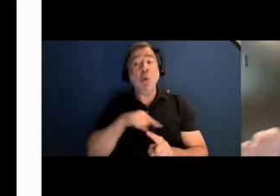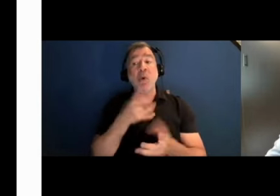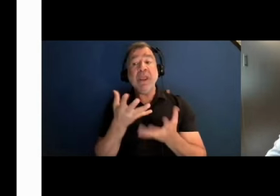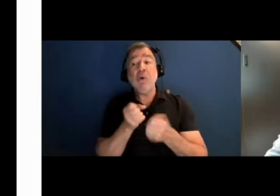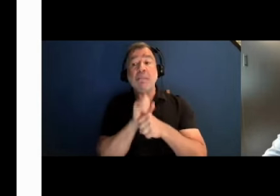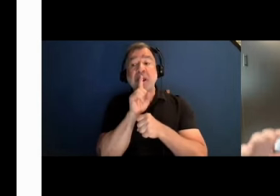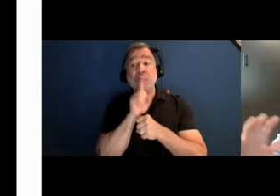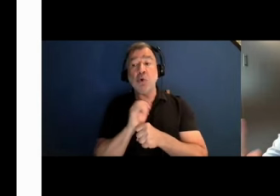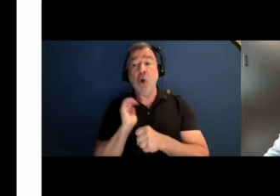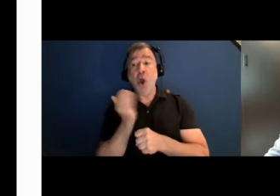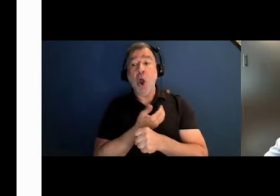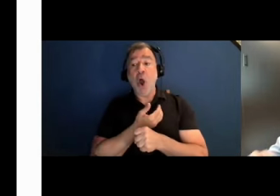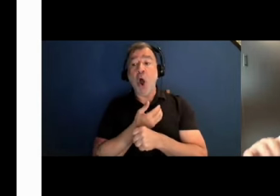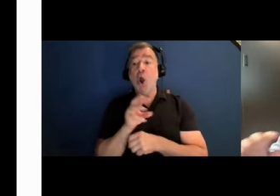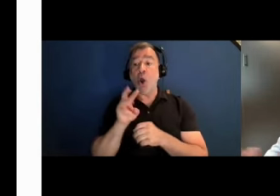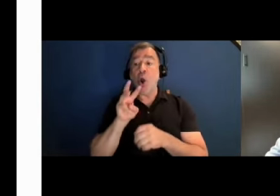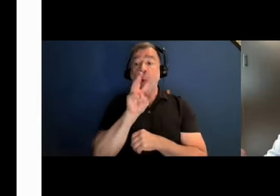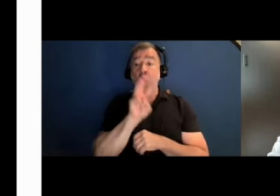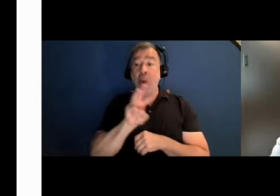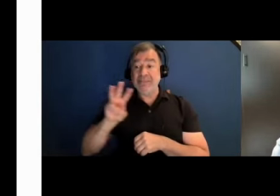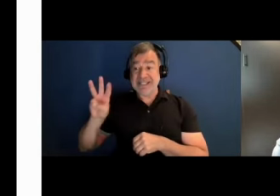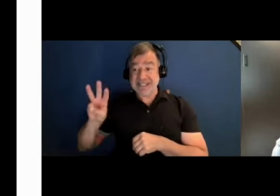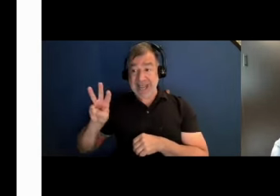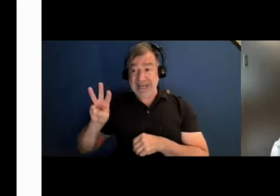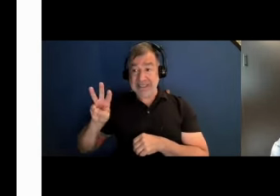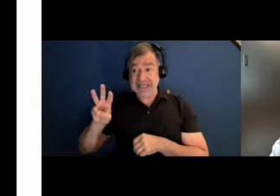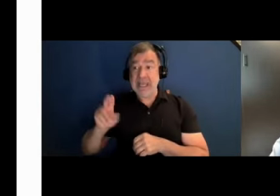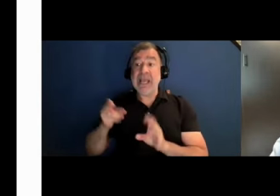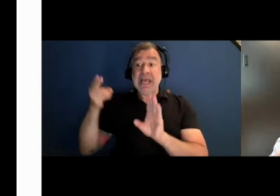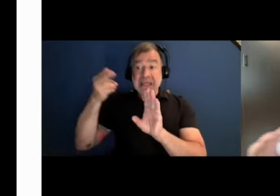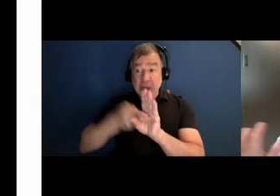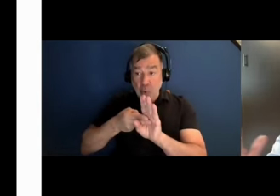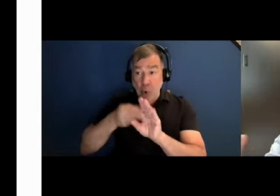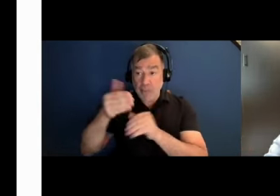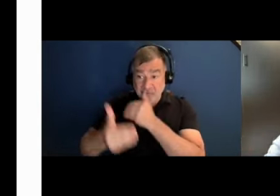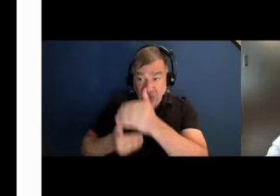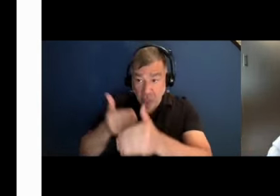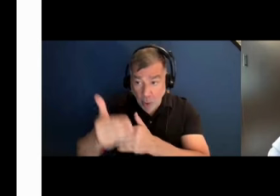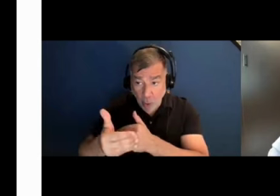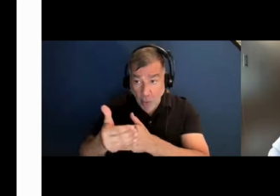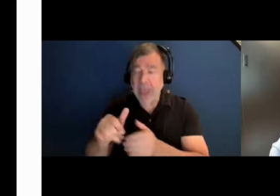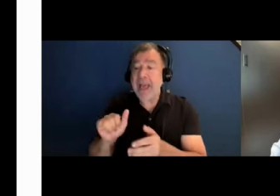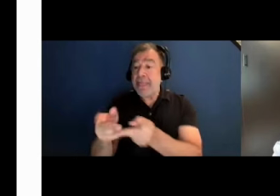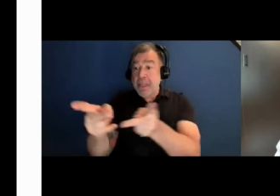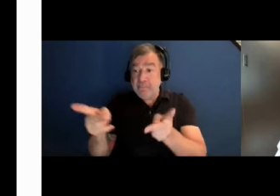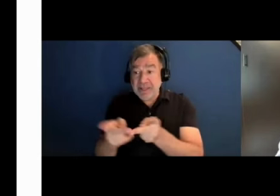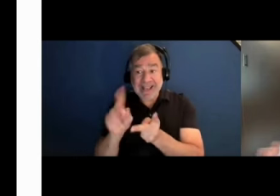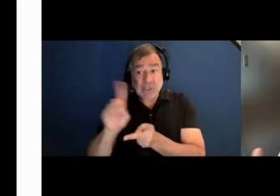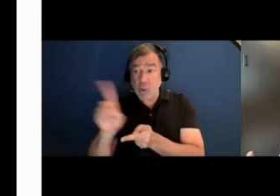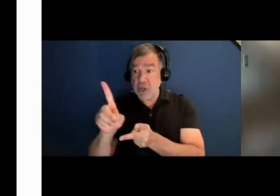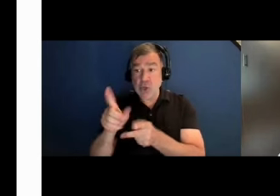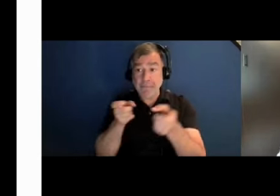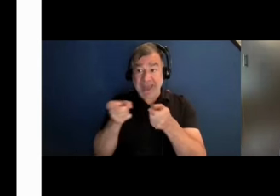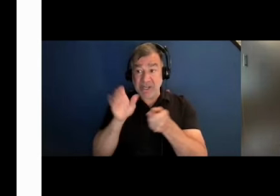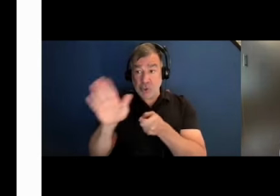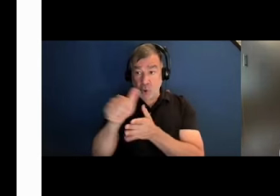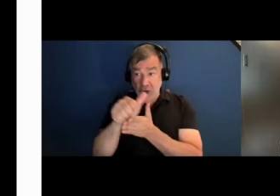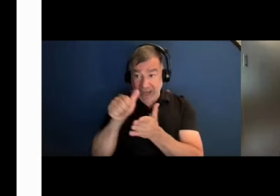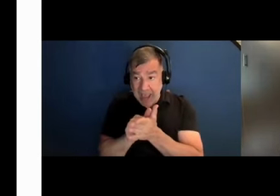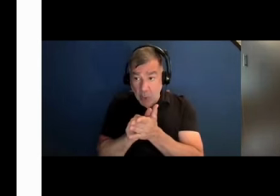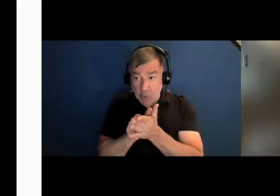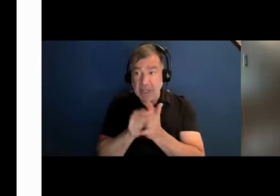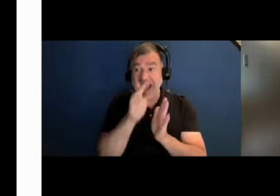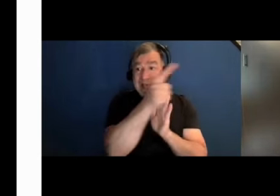websites, the portal, the enrollment flow, the places where you manage your account, the legal documentation, all of that